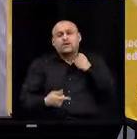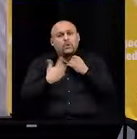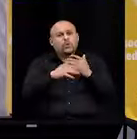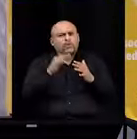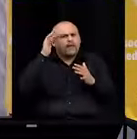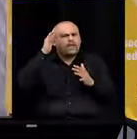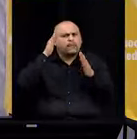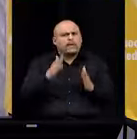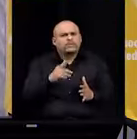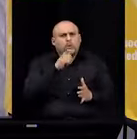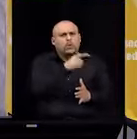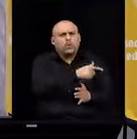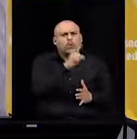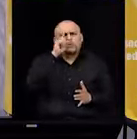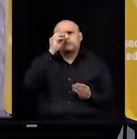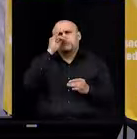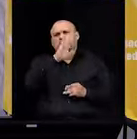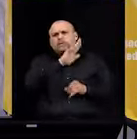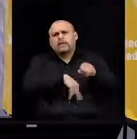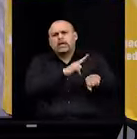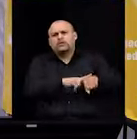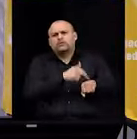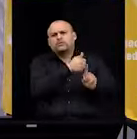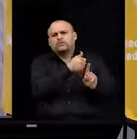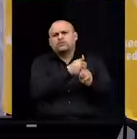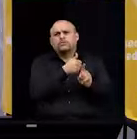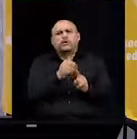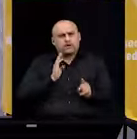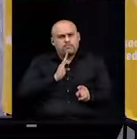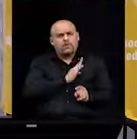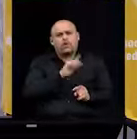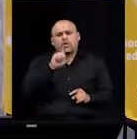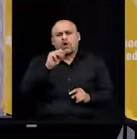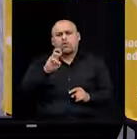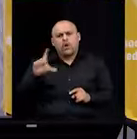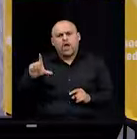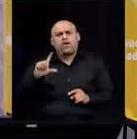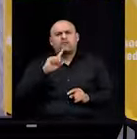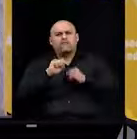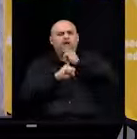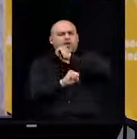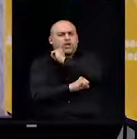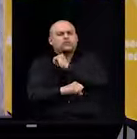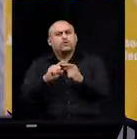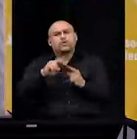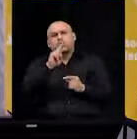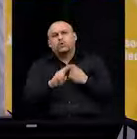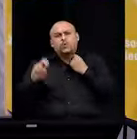by nature, Ms. Cole serves on the boards of Rockwell Foundation, the